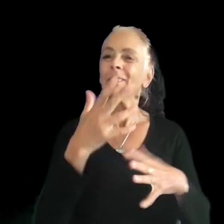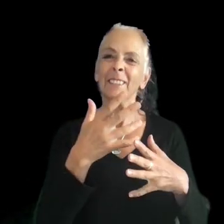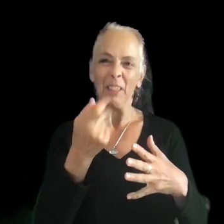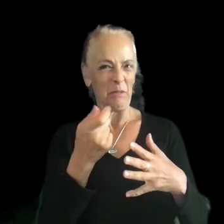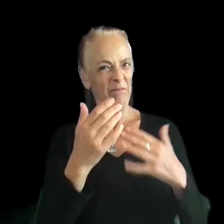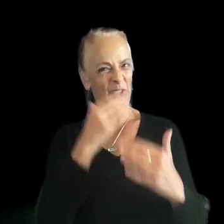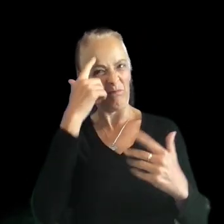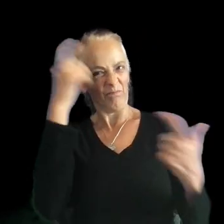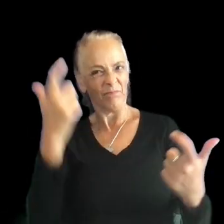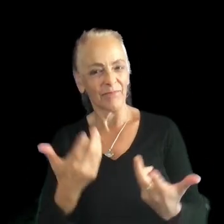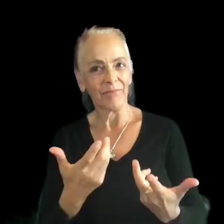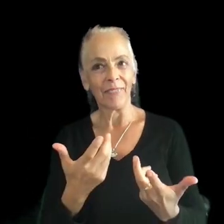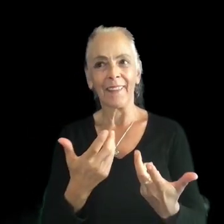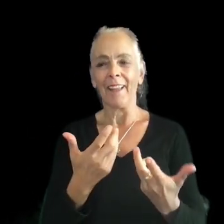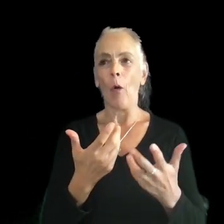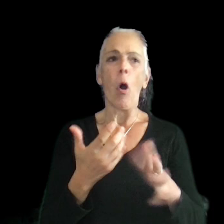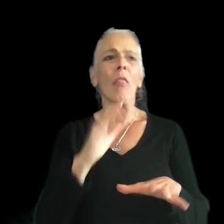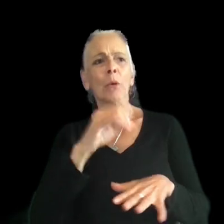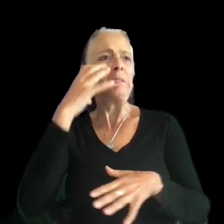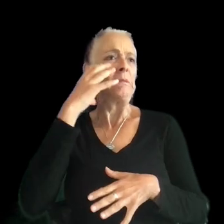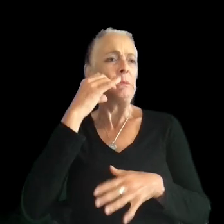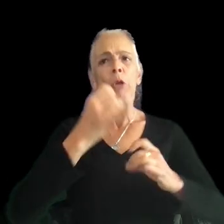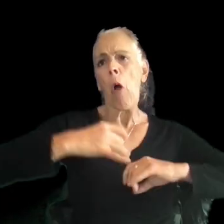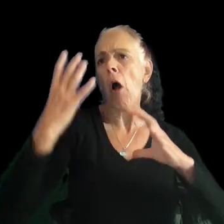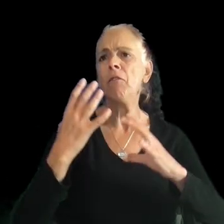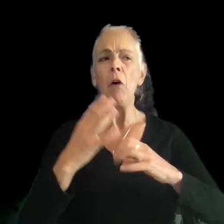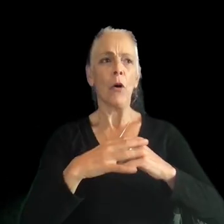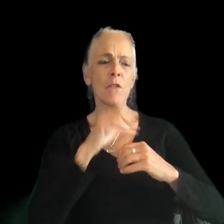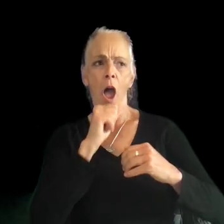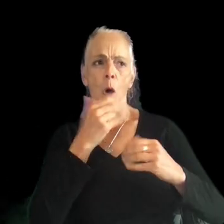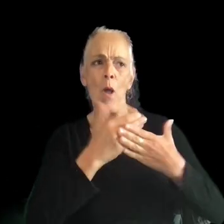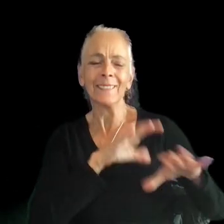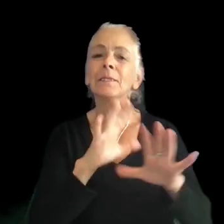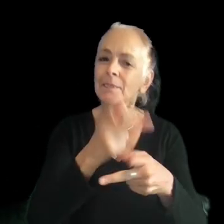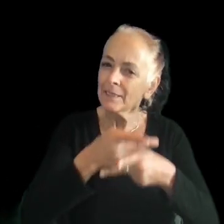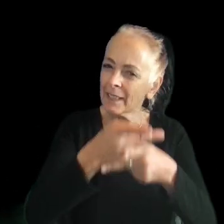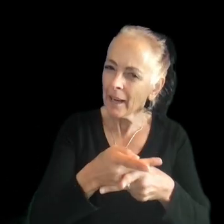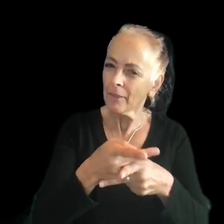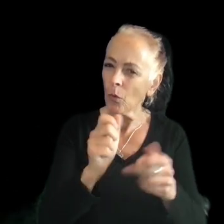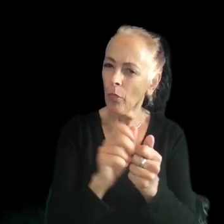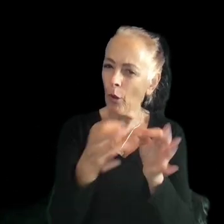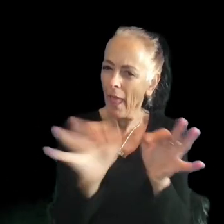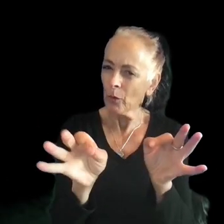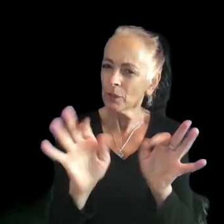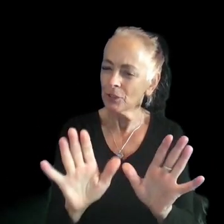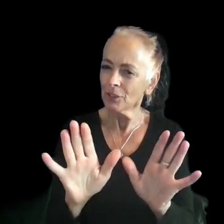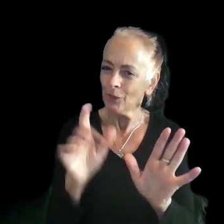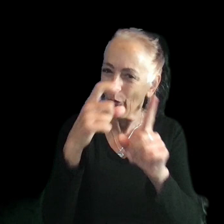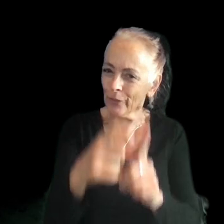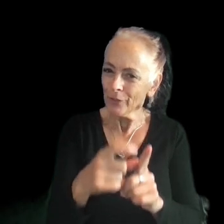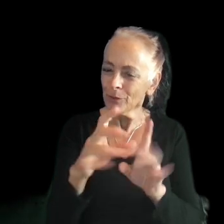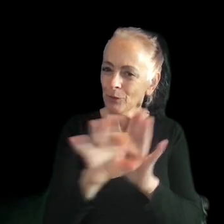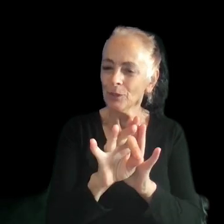using you know this is not it's a terrible experience that this is not done well be careful with that sort of terms because you don't know